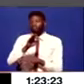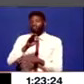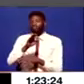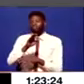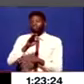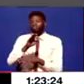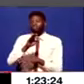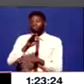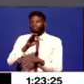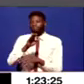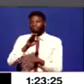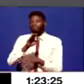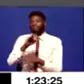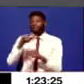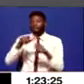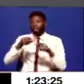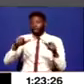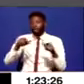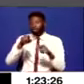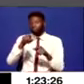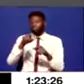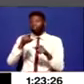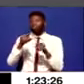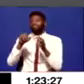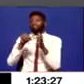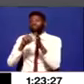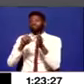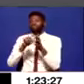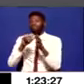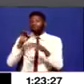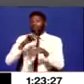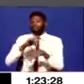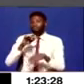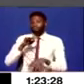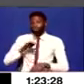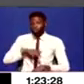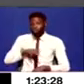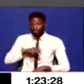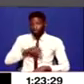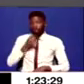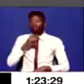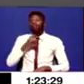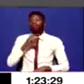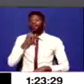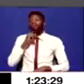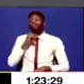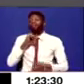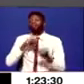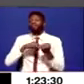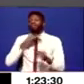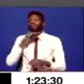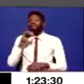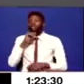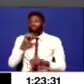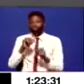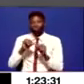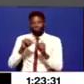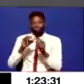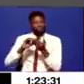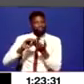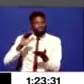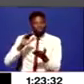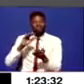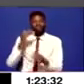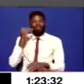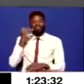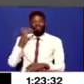Cases of land injustice affecting widows are on the rise in Siaya County. This is according to Transparency International